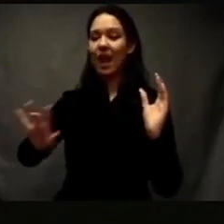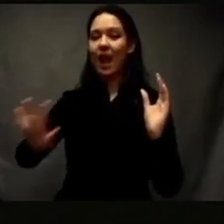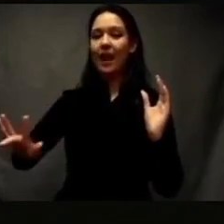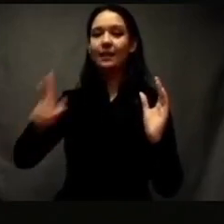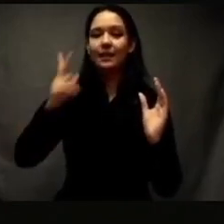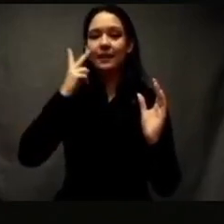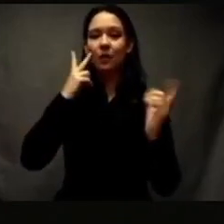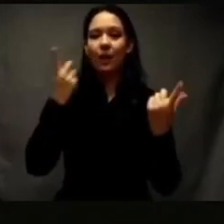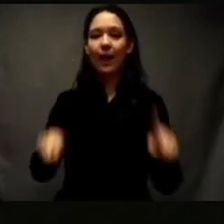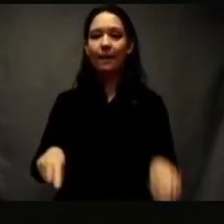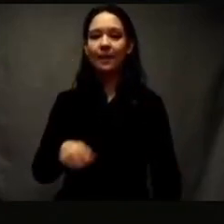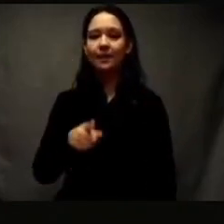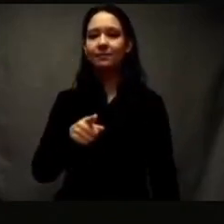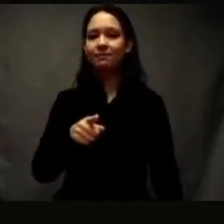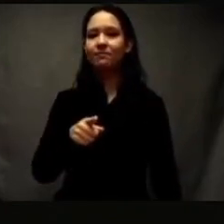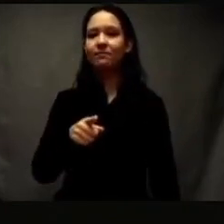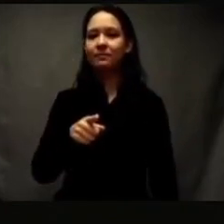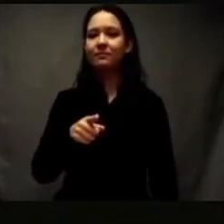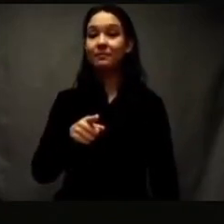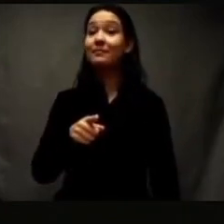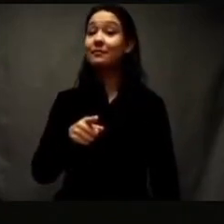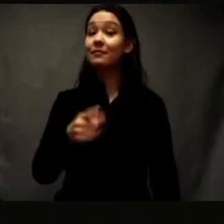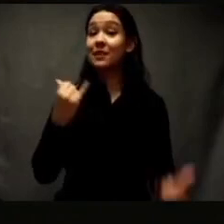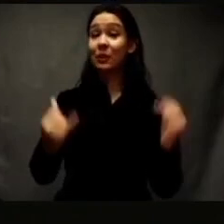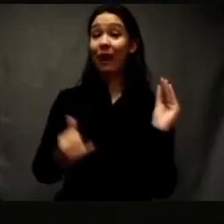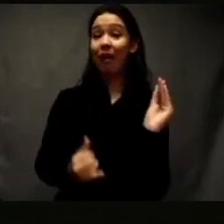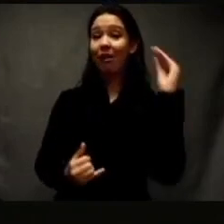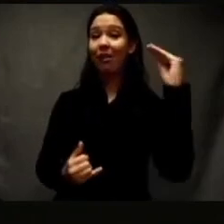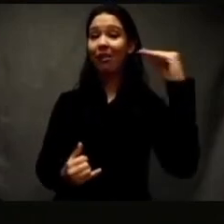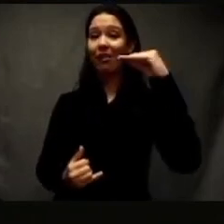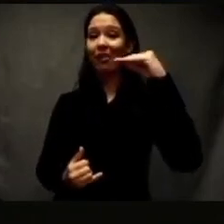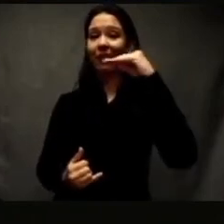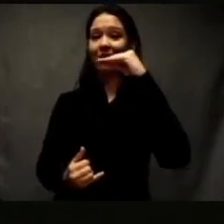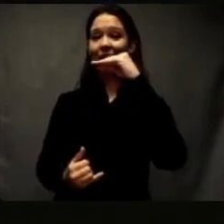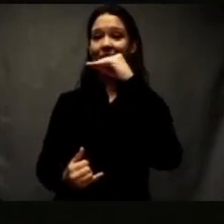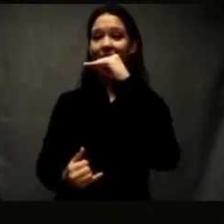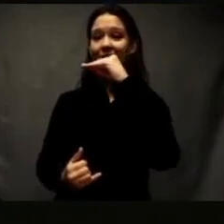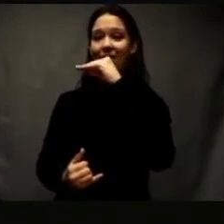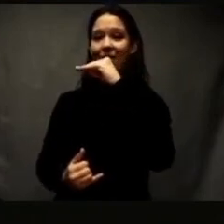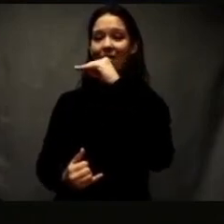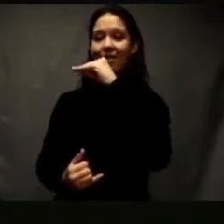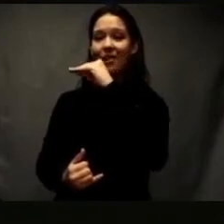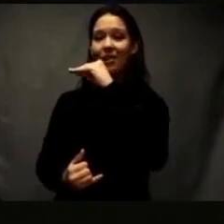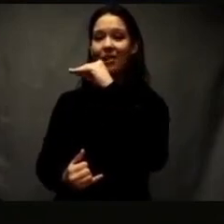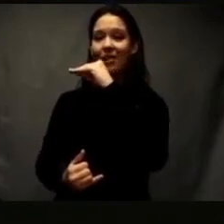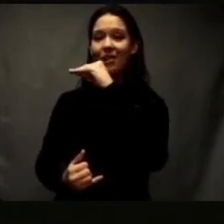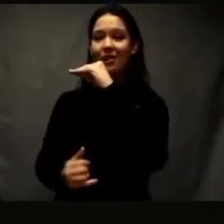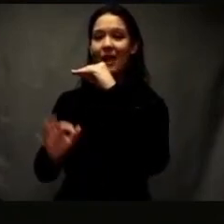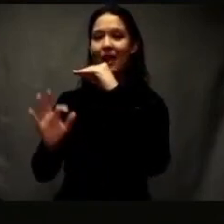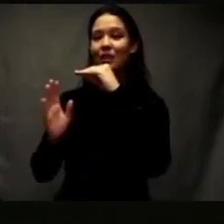that. And now shark is moving towards the fish, pointing 90 degrees.